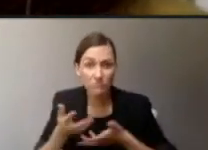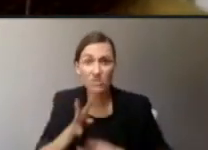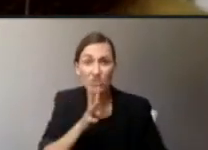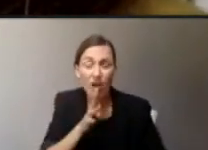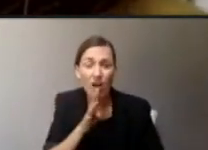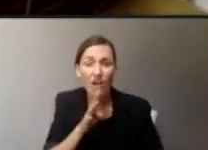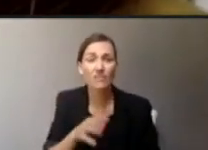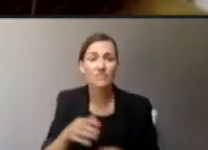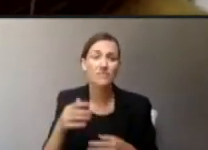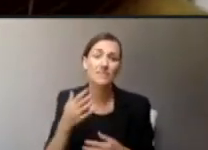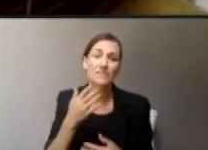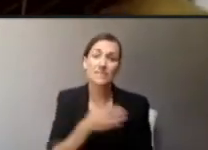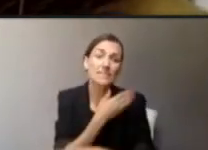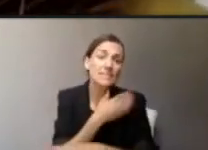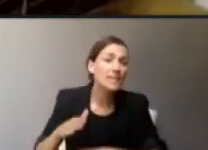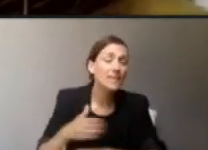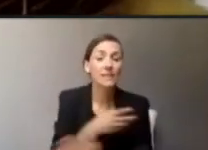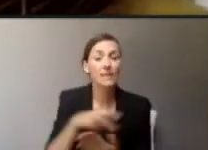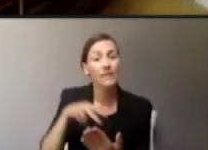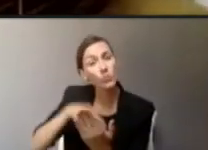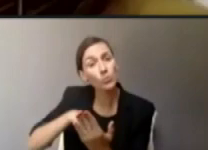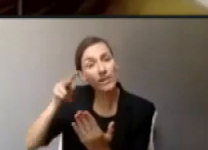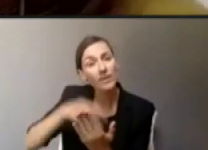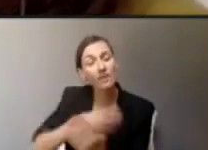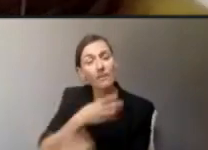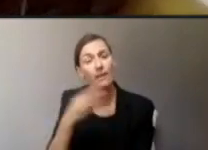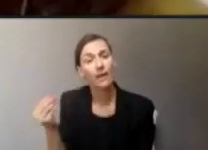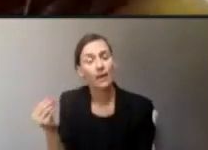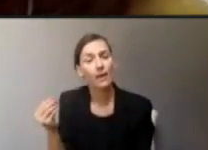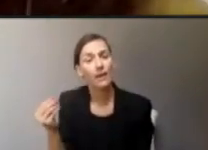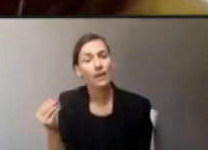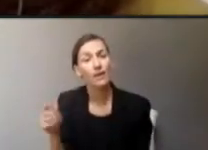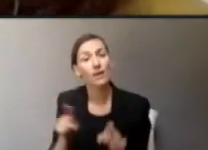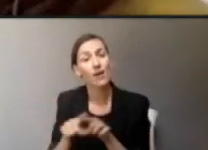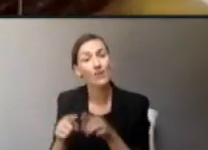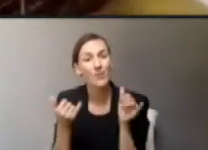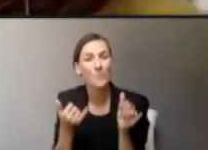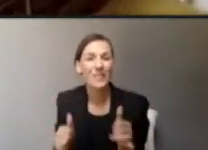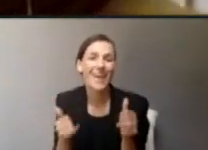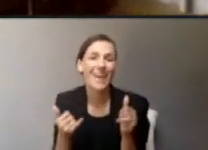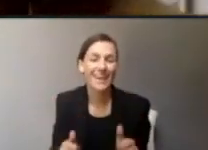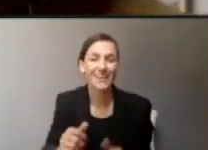with your child, read to them, and also play with them.